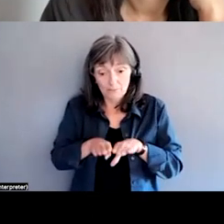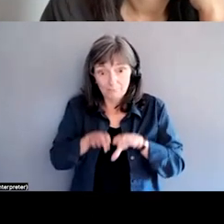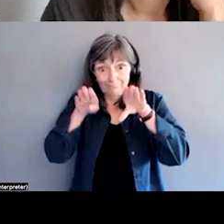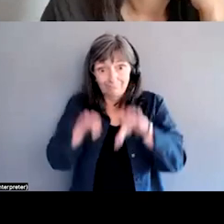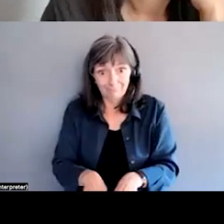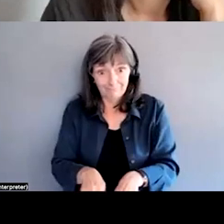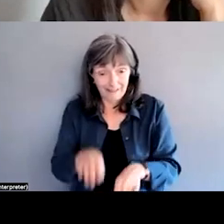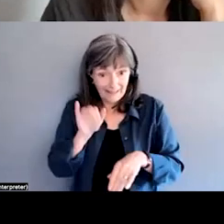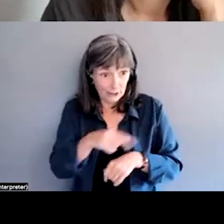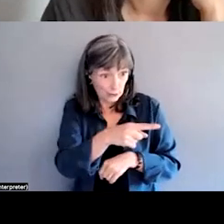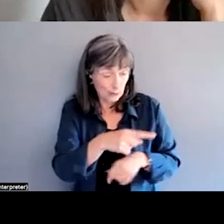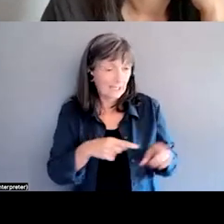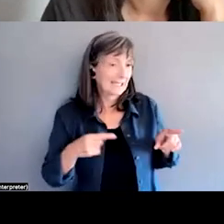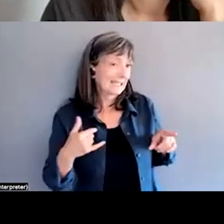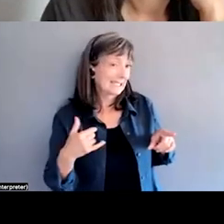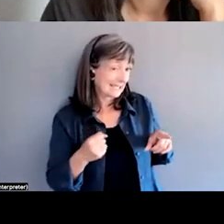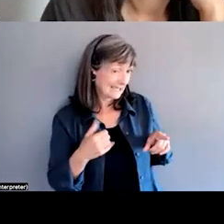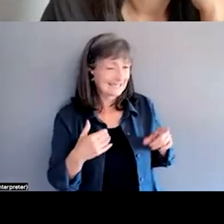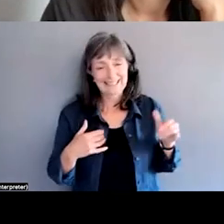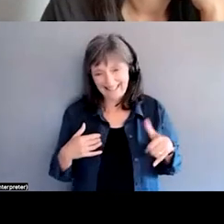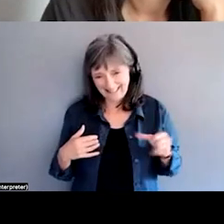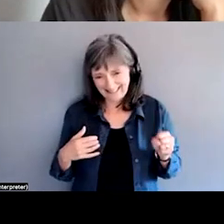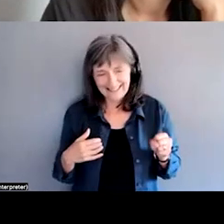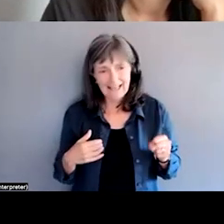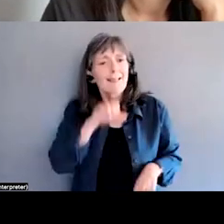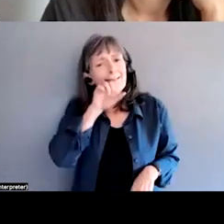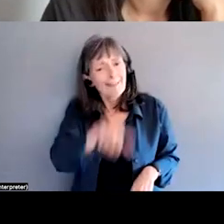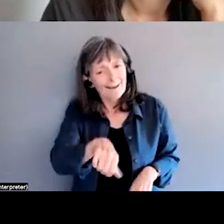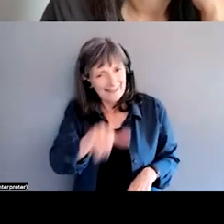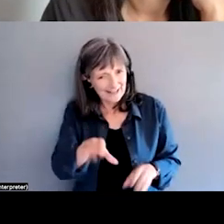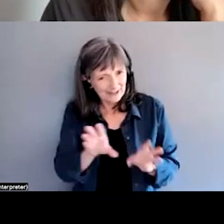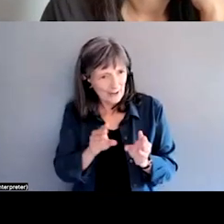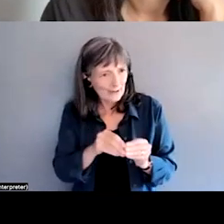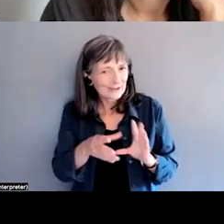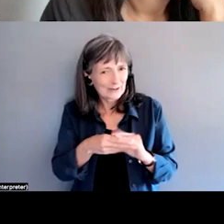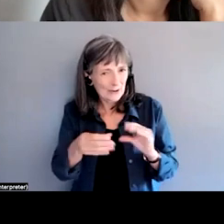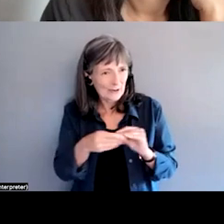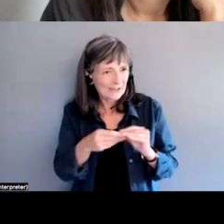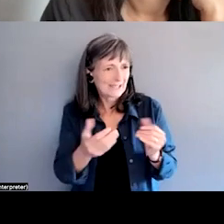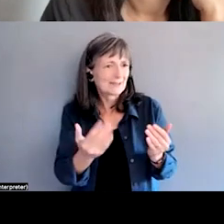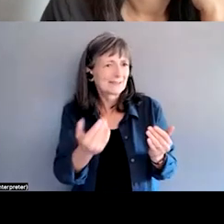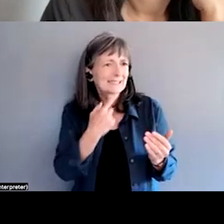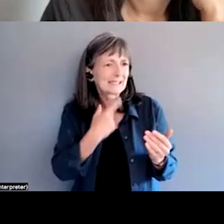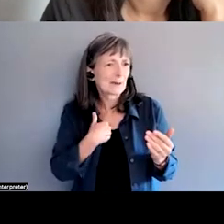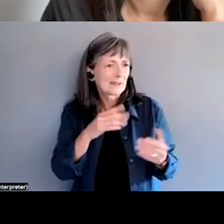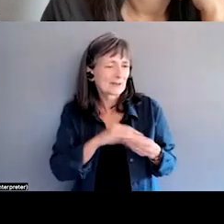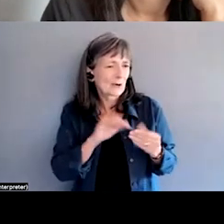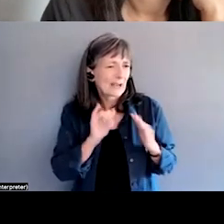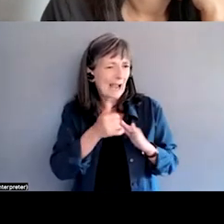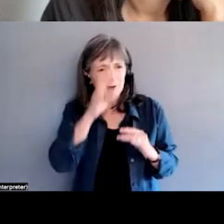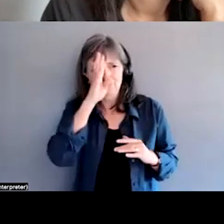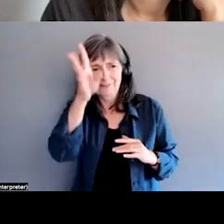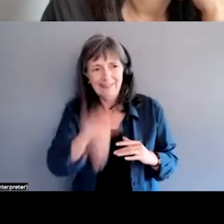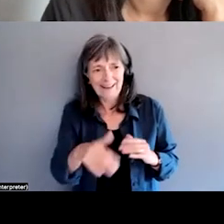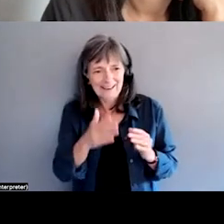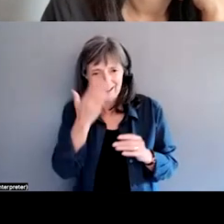Yes. I do remember that one. Can you tell, because I love the story behind that cover. Could you tell the story of how you created that cover?